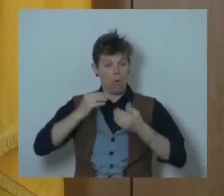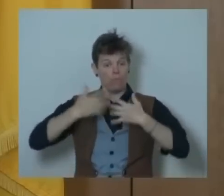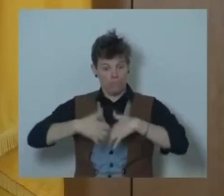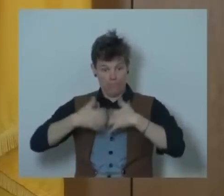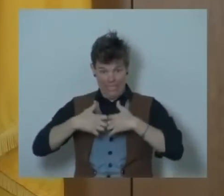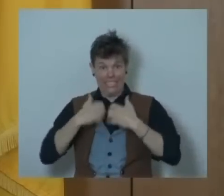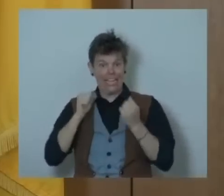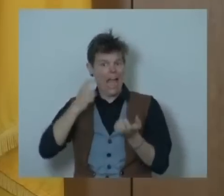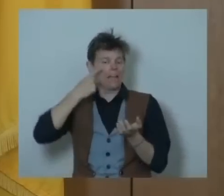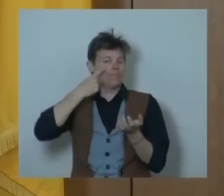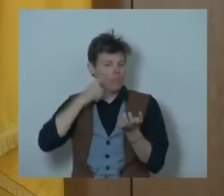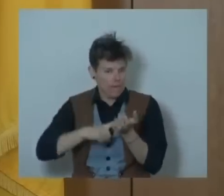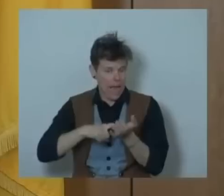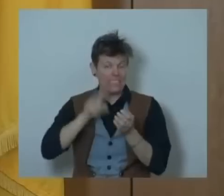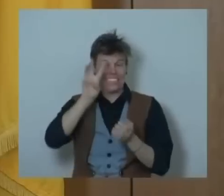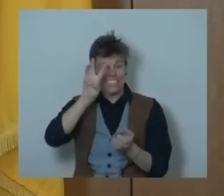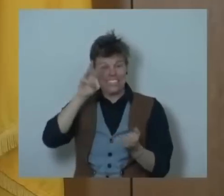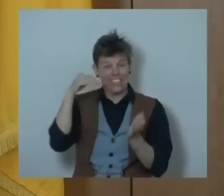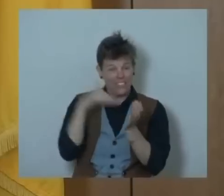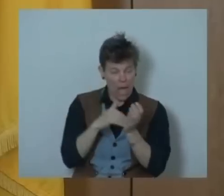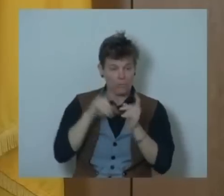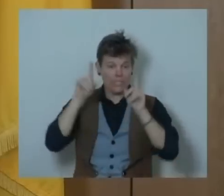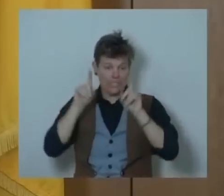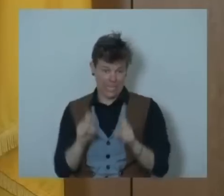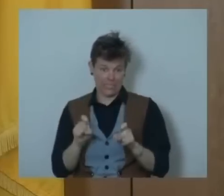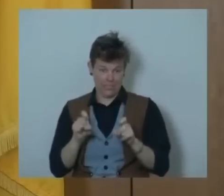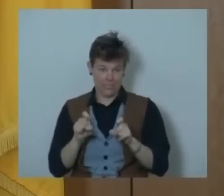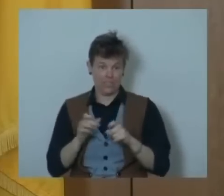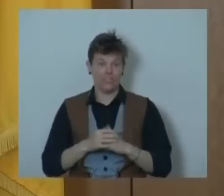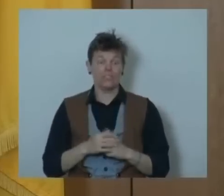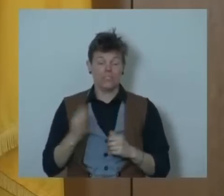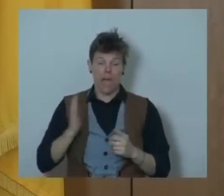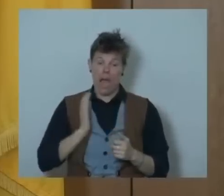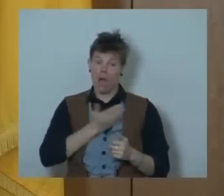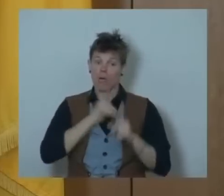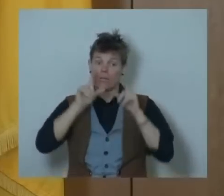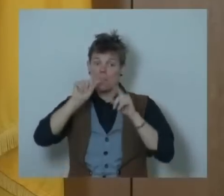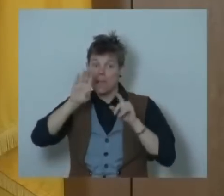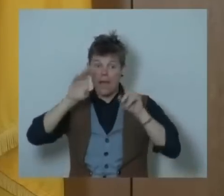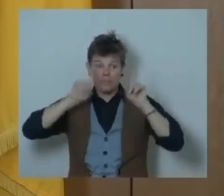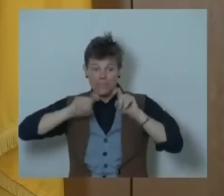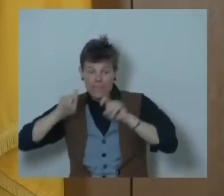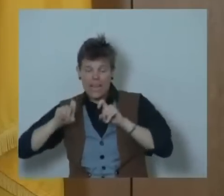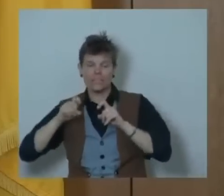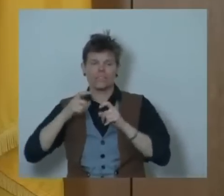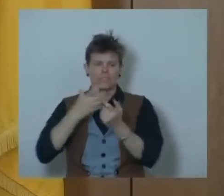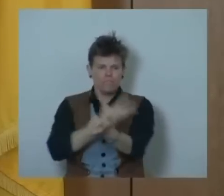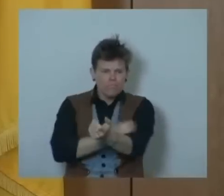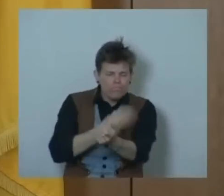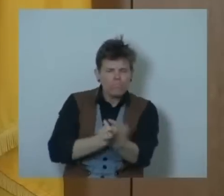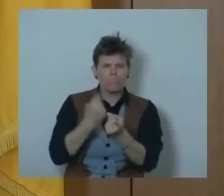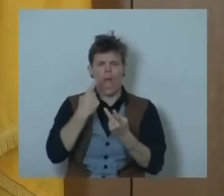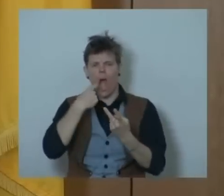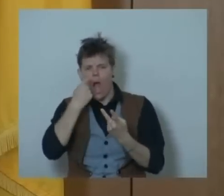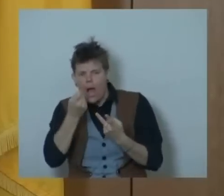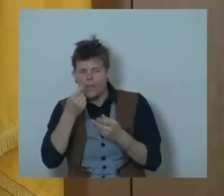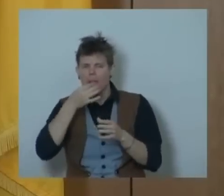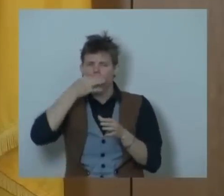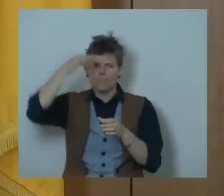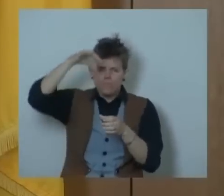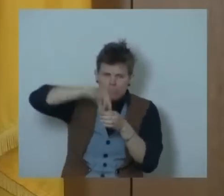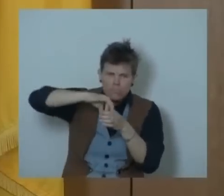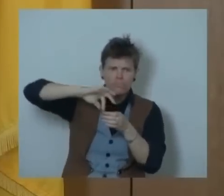But again, it's personnel, it's getting the samples, and it's making sure that you have the supplies,